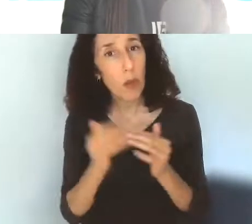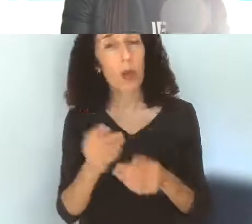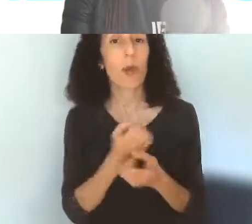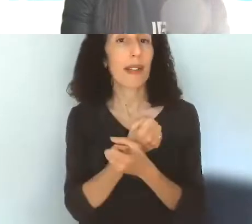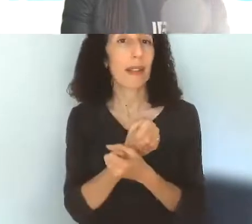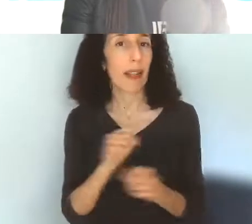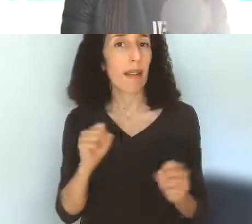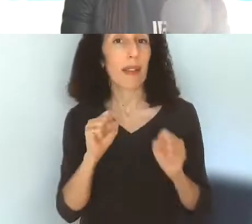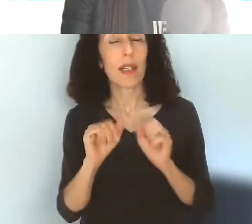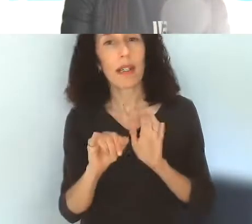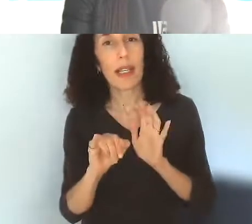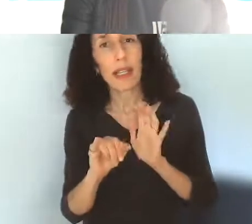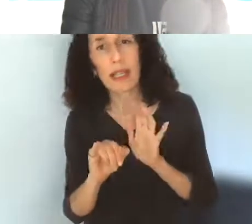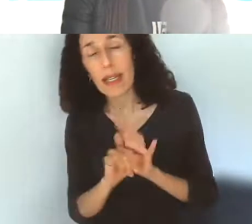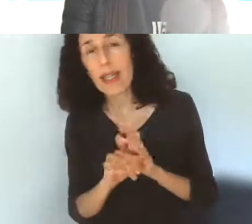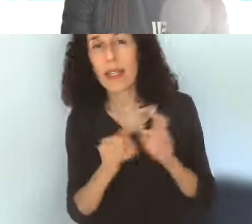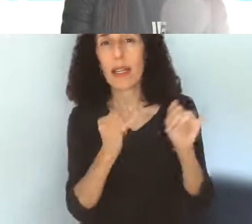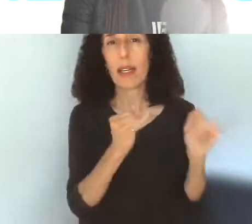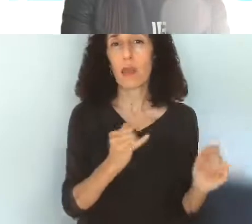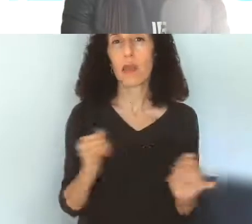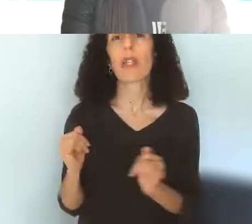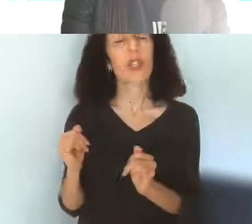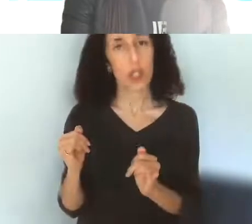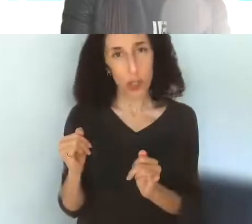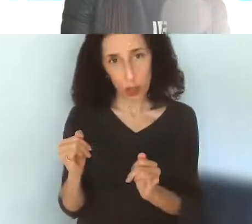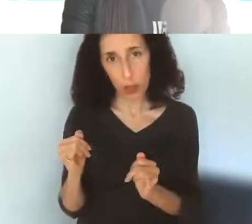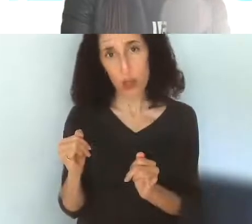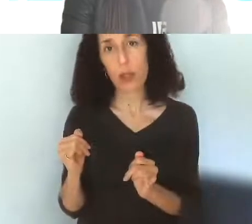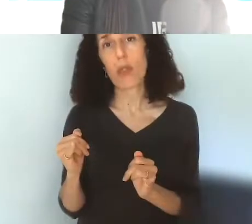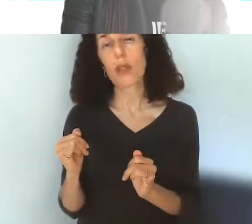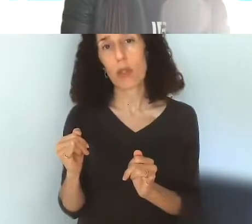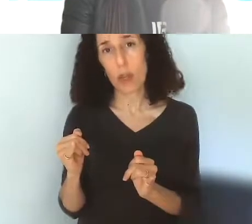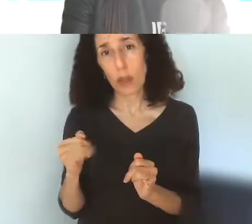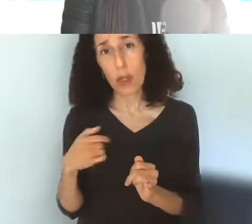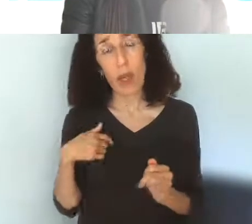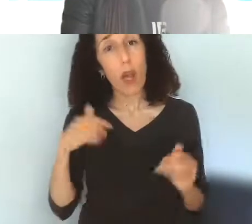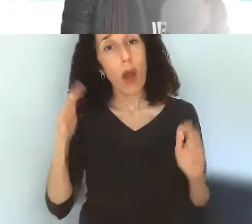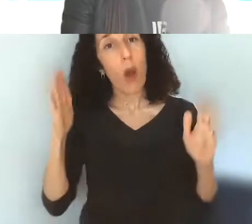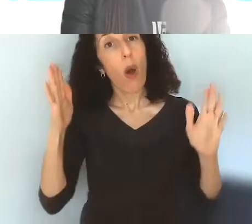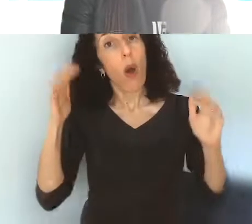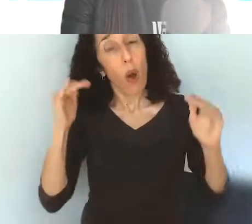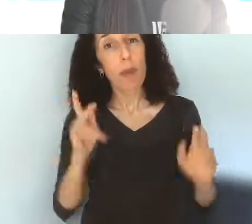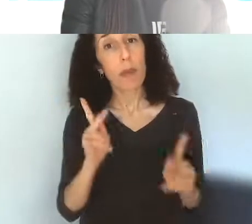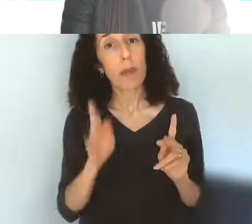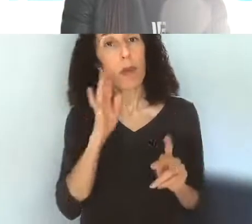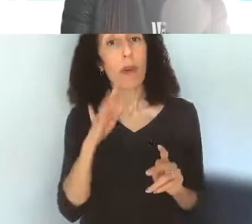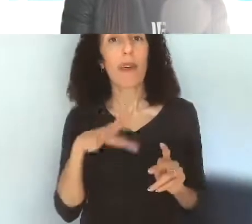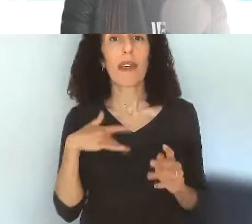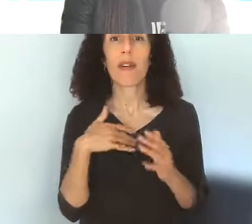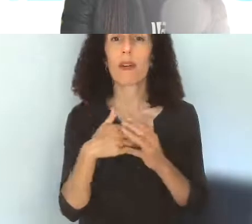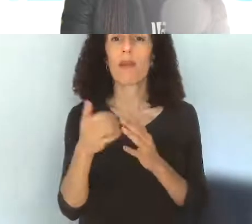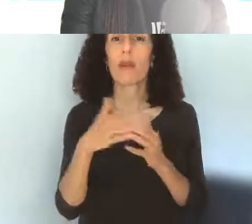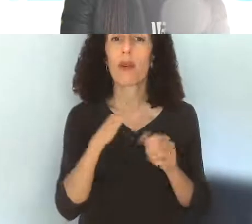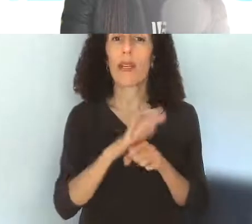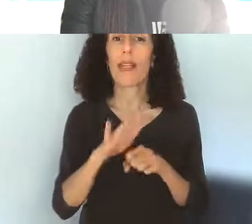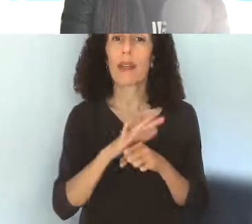so. But if it's their own barrier, I hope that they get to a place where they feel comfortable. And one of the